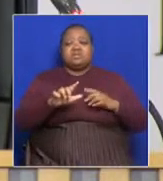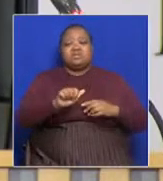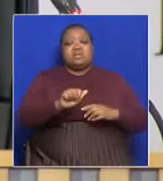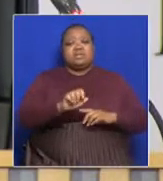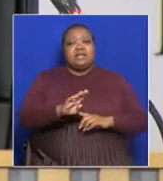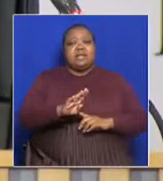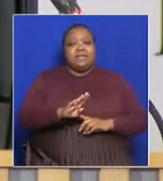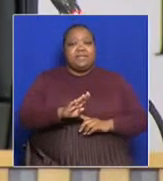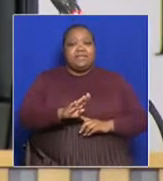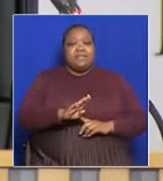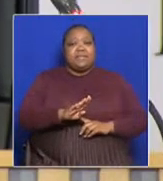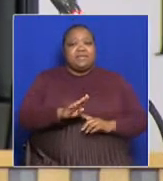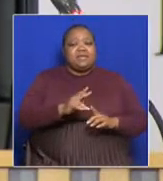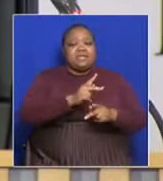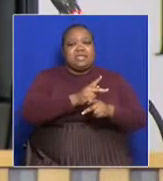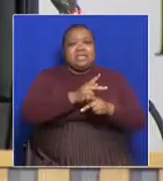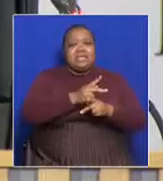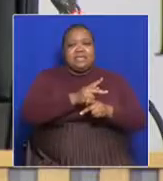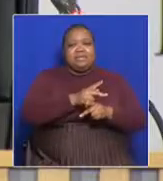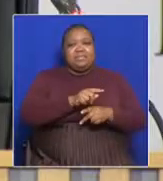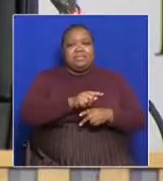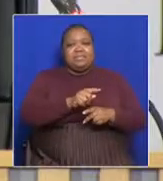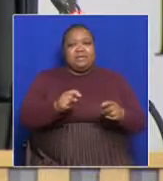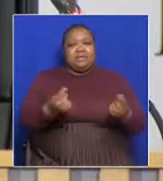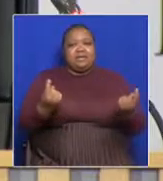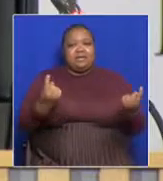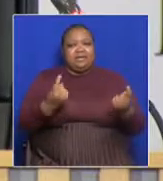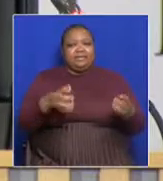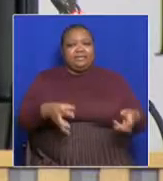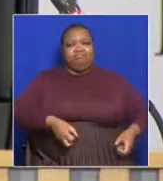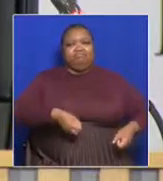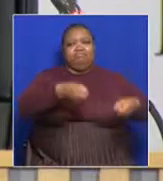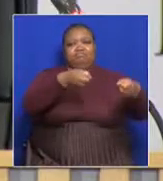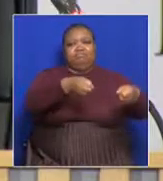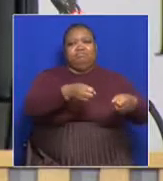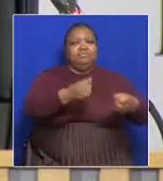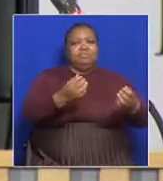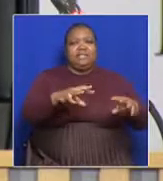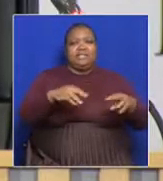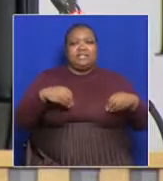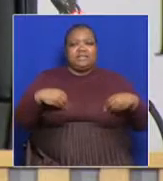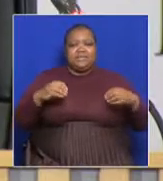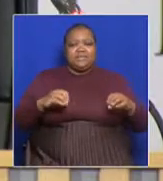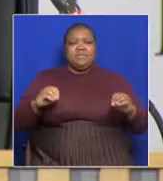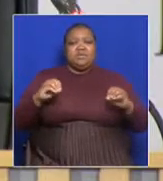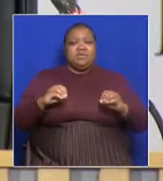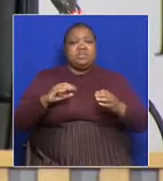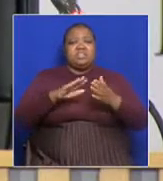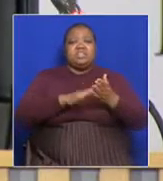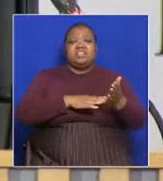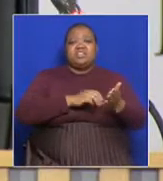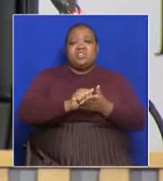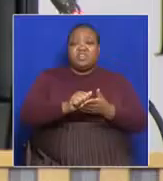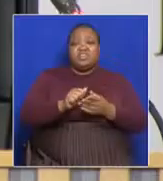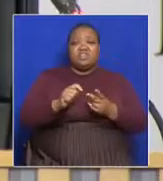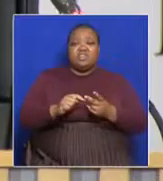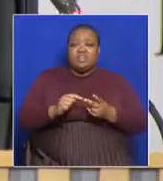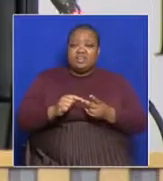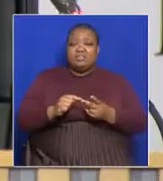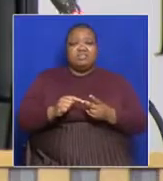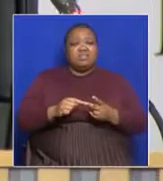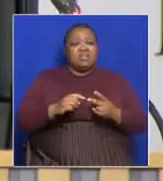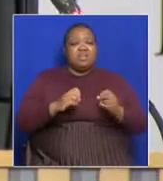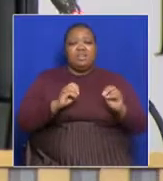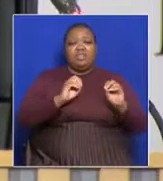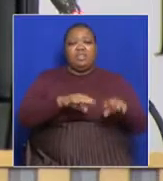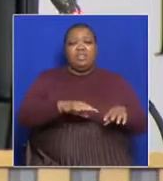thing we could not take it there. They were not accepting it. Whether it be for destruction, disposal, analysis, they were not taking